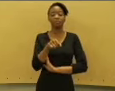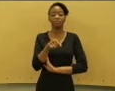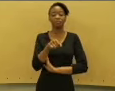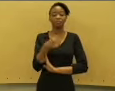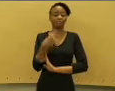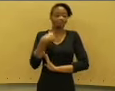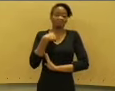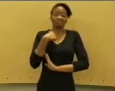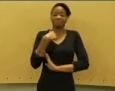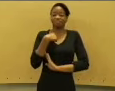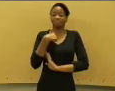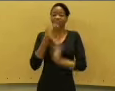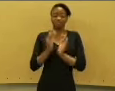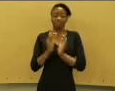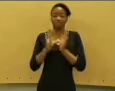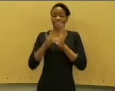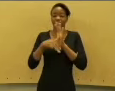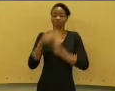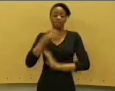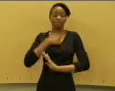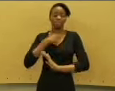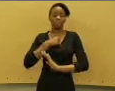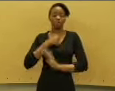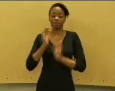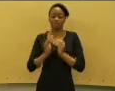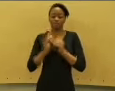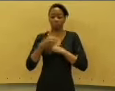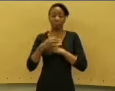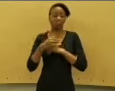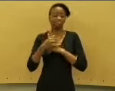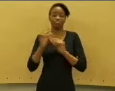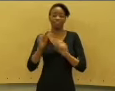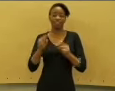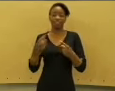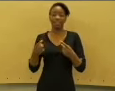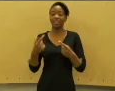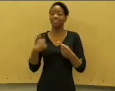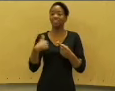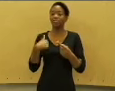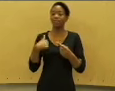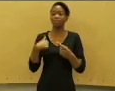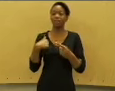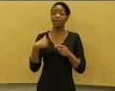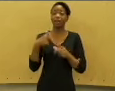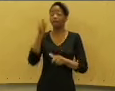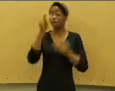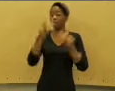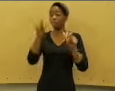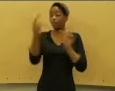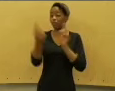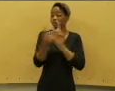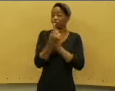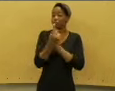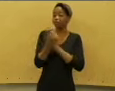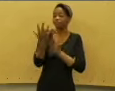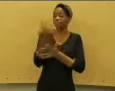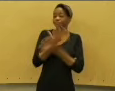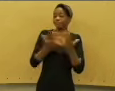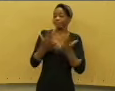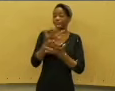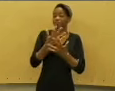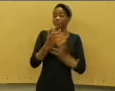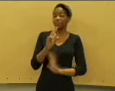me, I judge people on how they speak to me. So the first 10